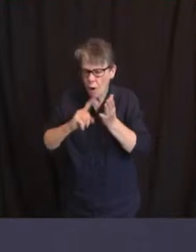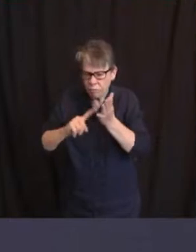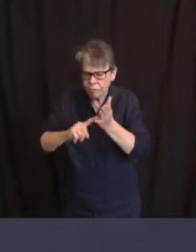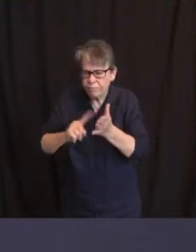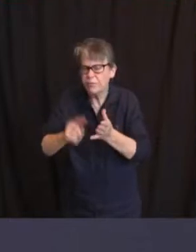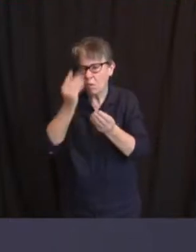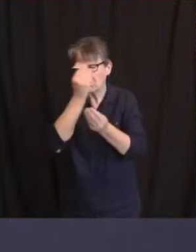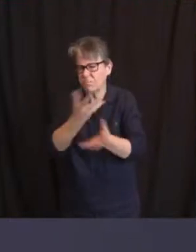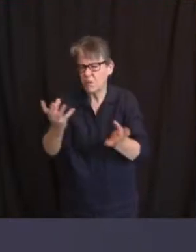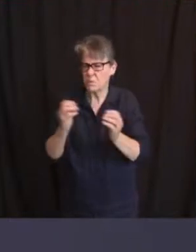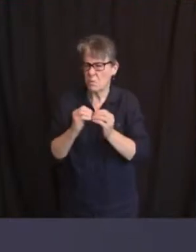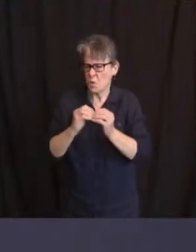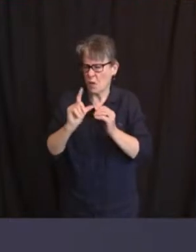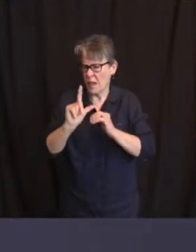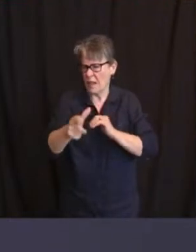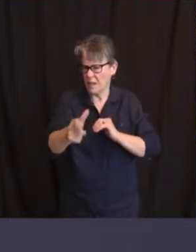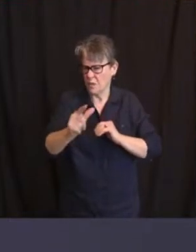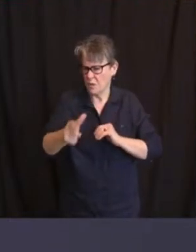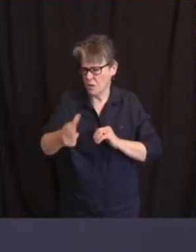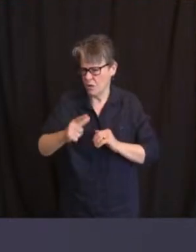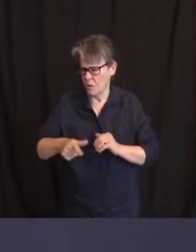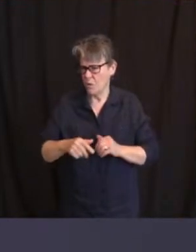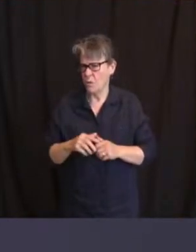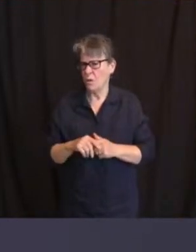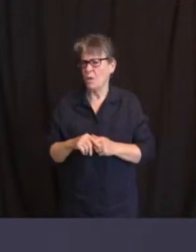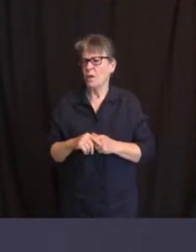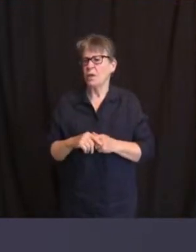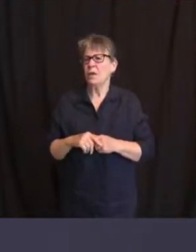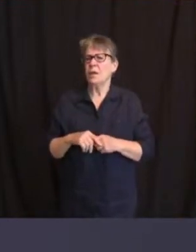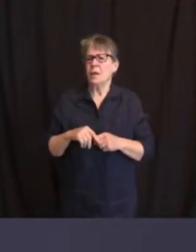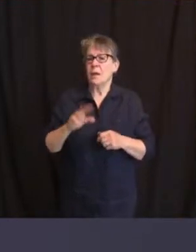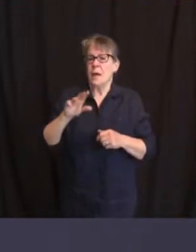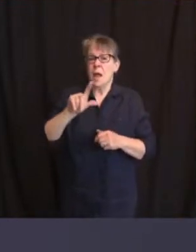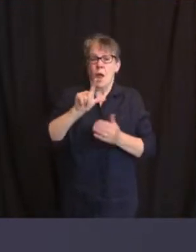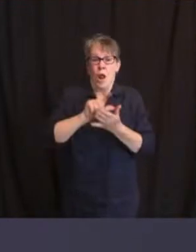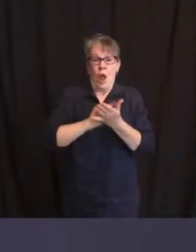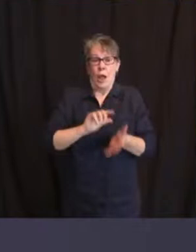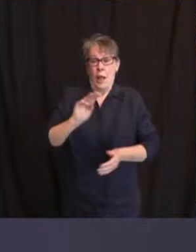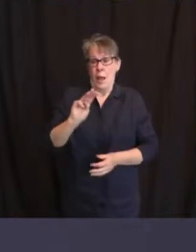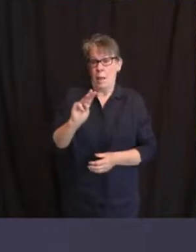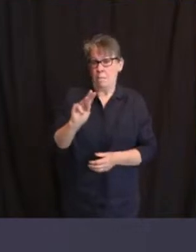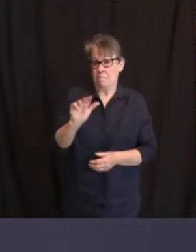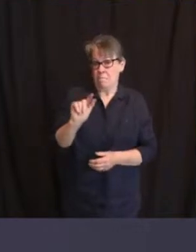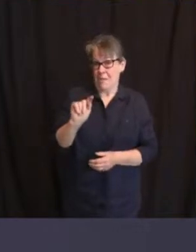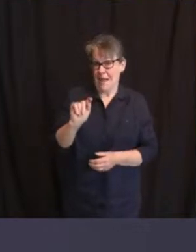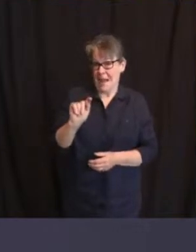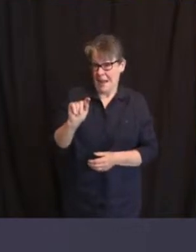here. Chris, I didn't recognize you behind your mask, so thanks for being here. There you go.